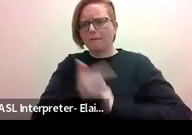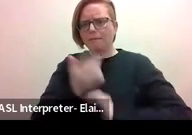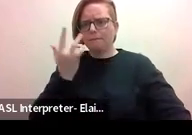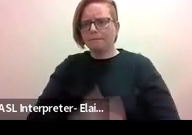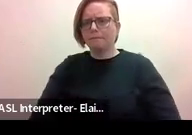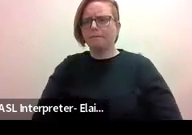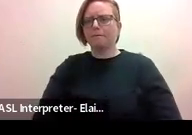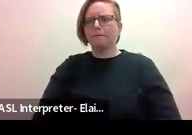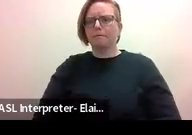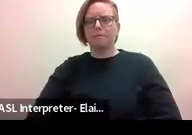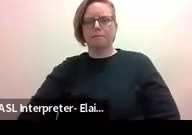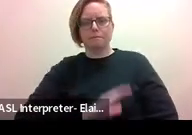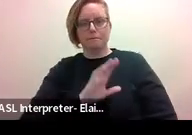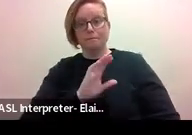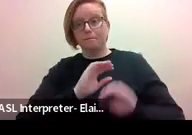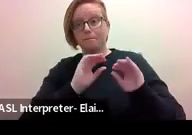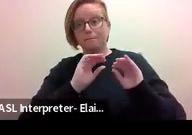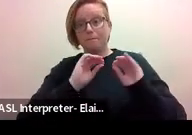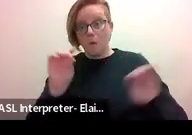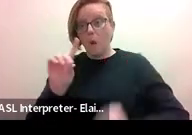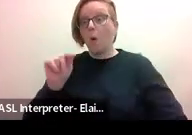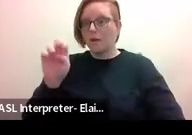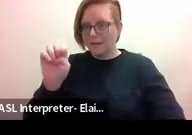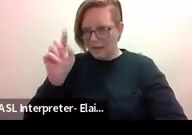That's right, no date listed,